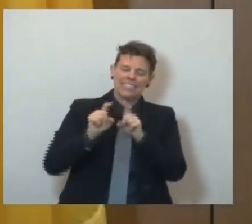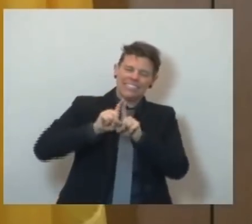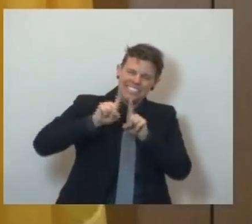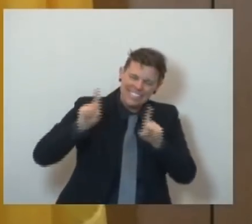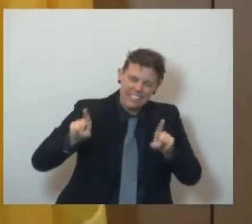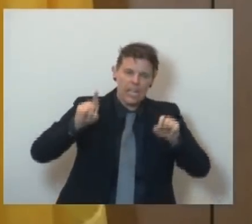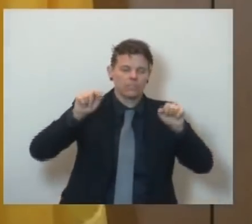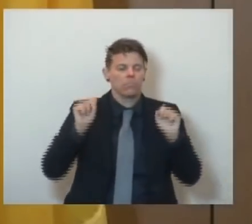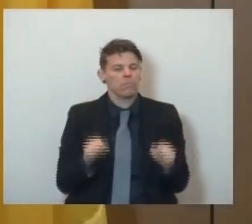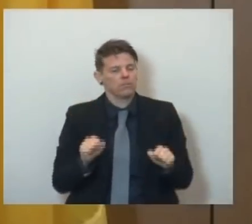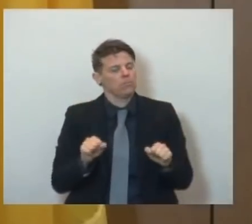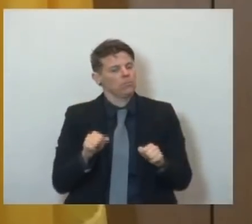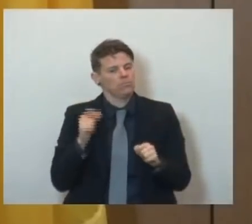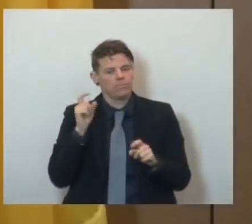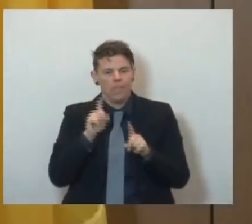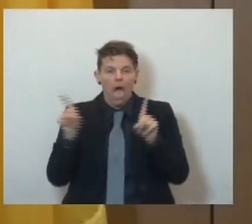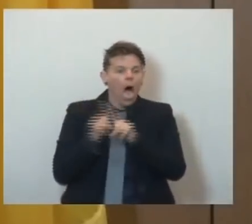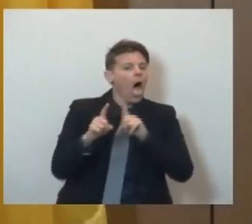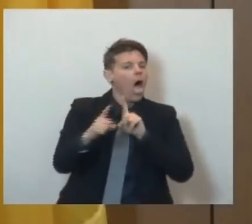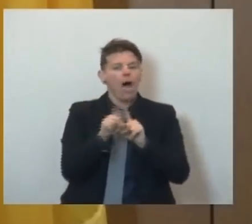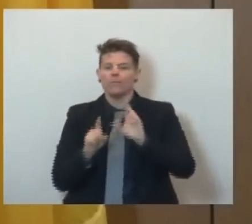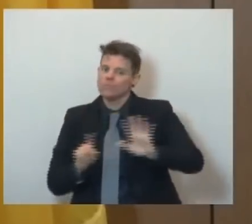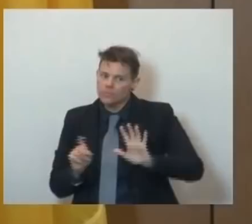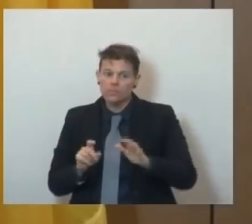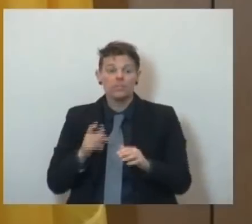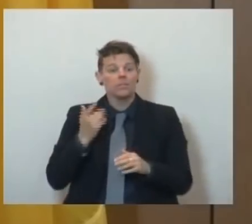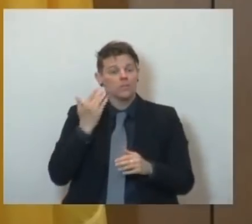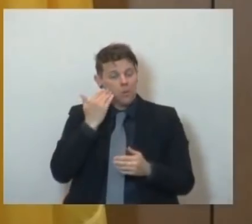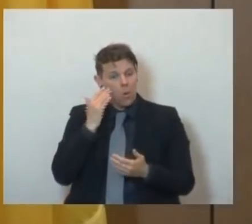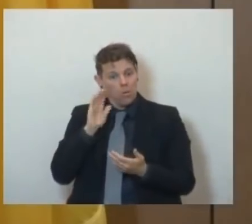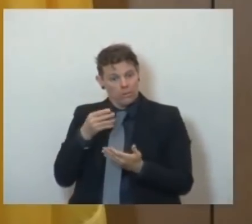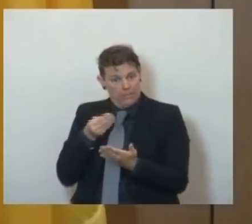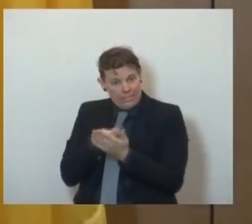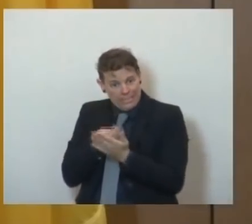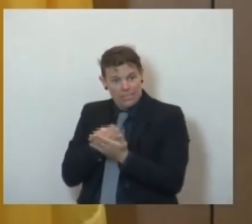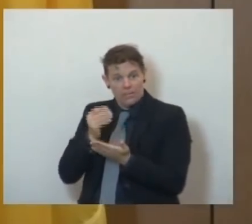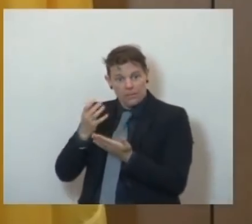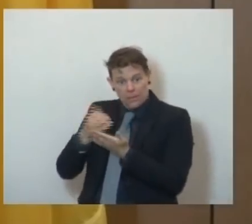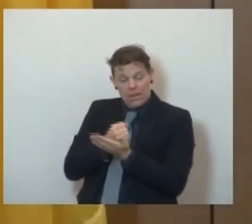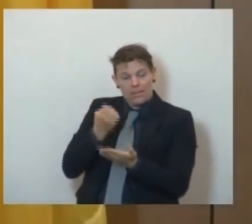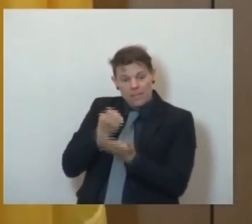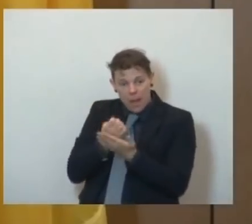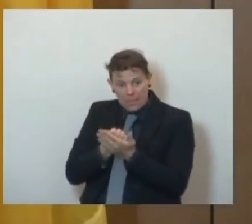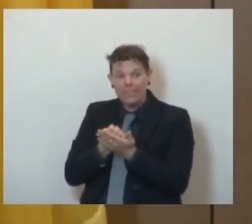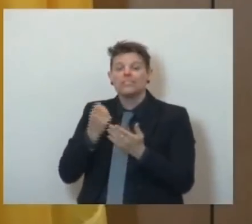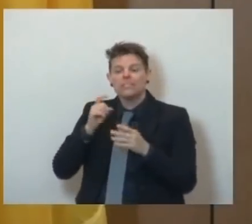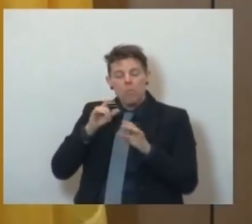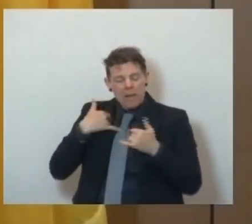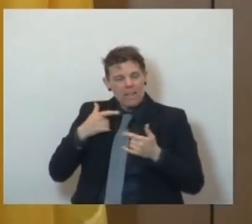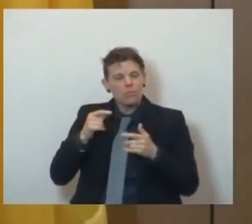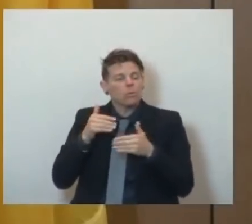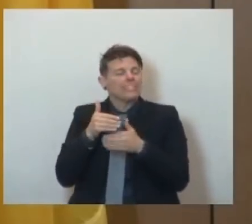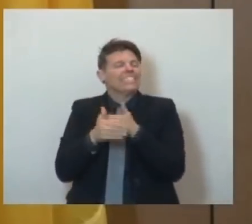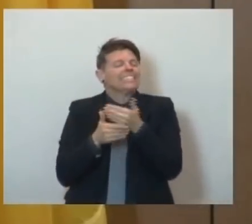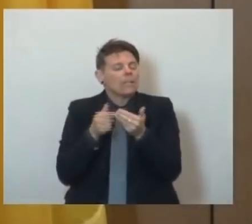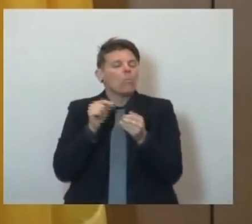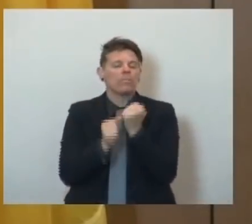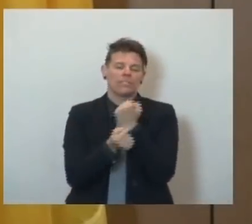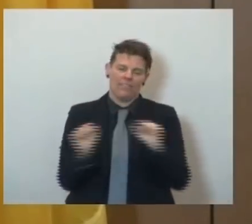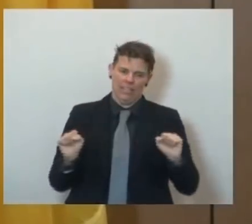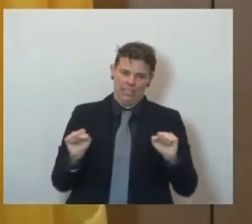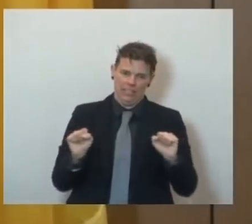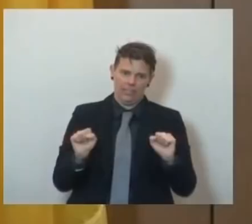not having an economic effort and investment in a safe way is not sustainable until we get a